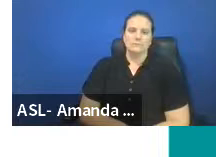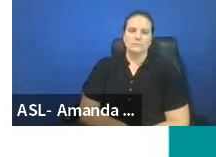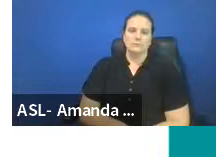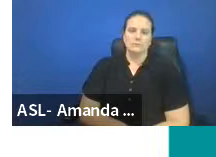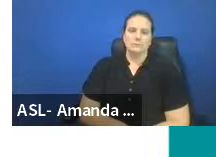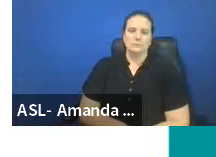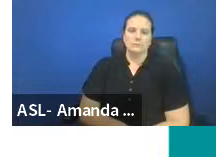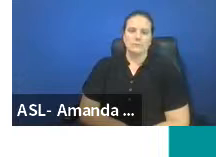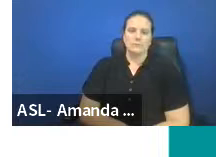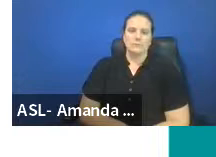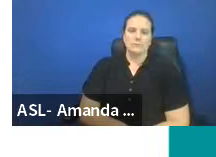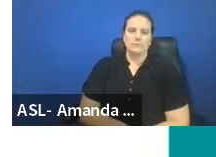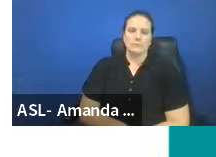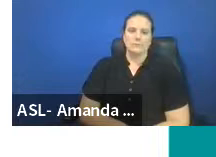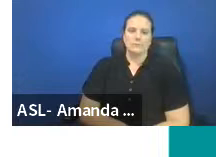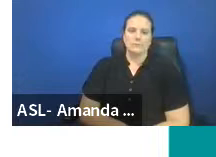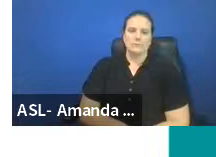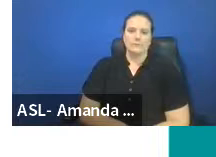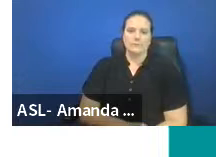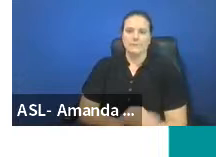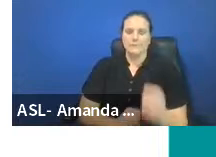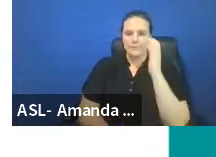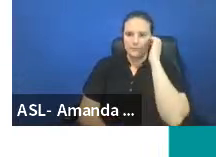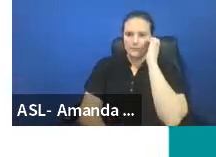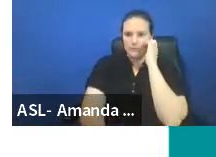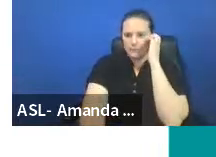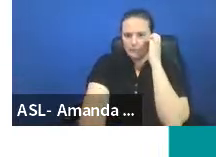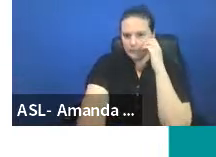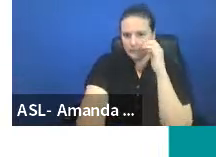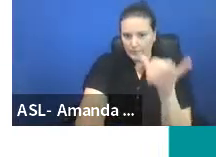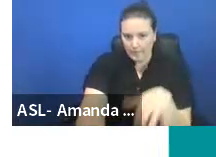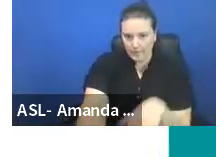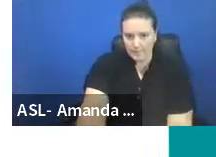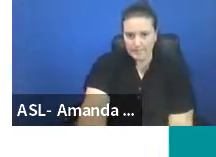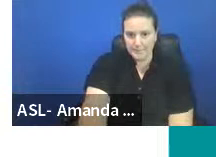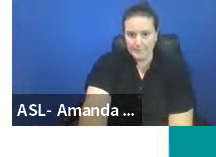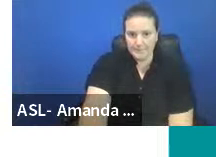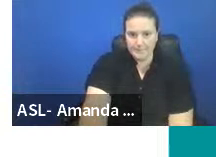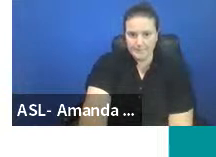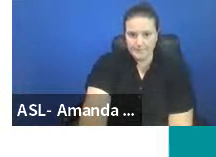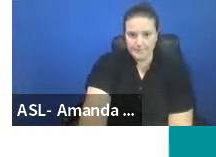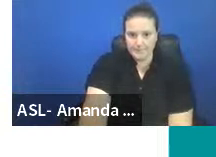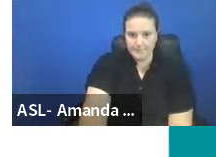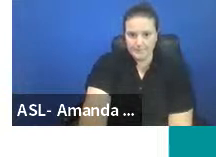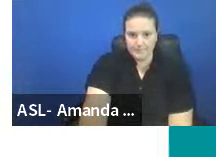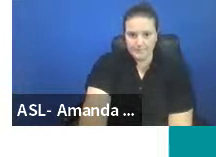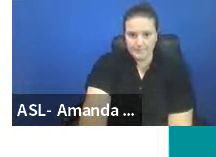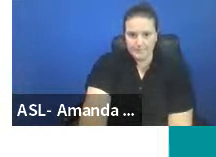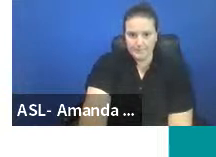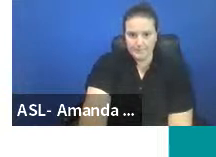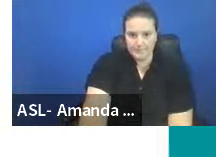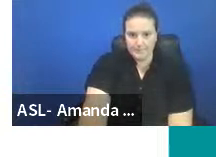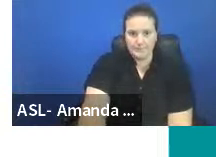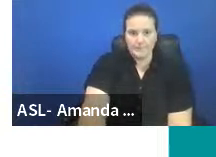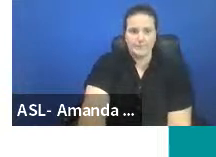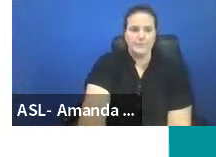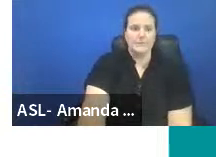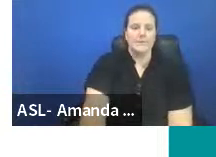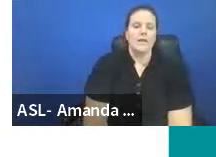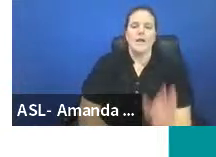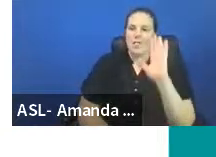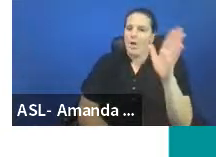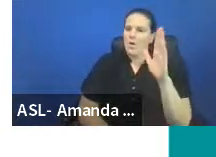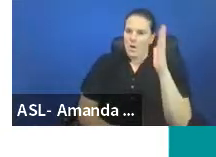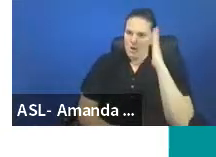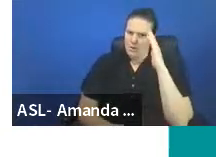There we go. Yeah, hi everyone. I know I met a couple of you at the